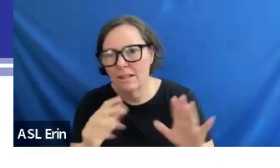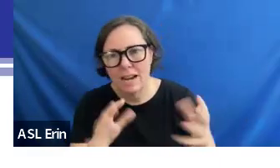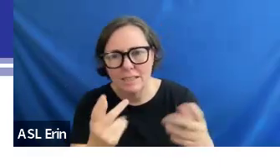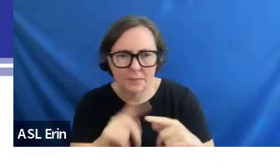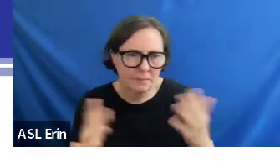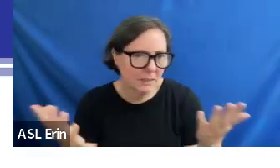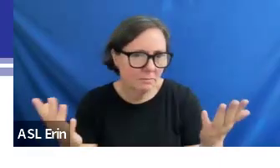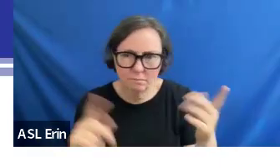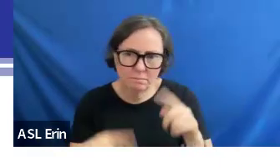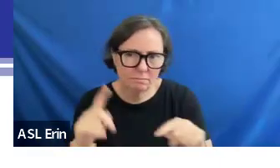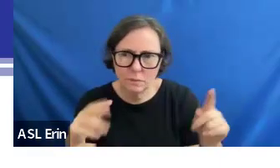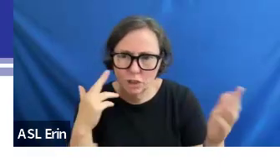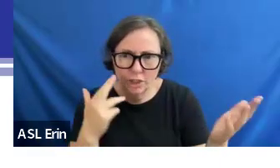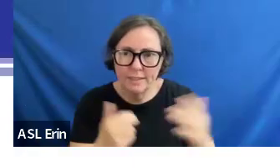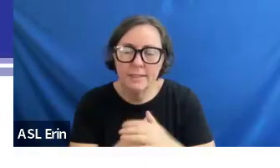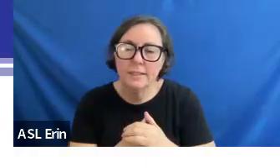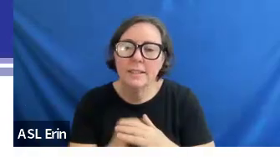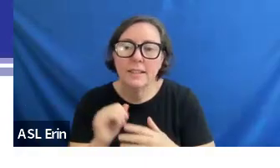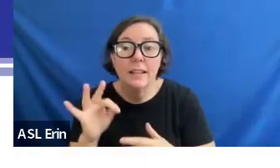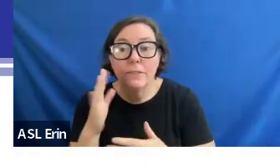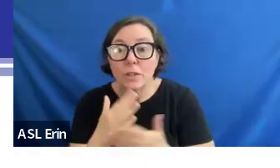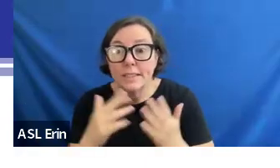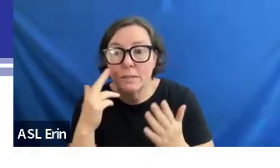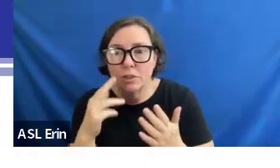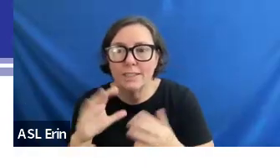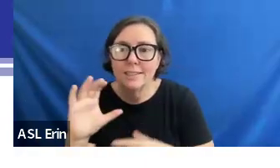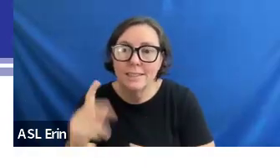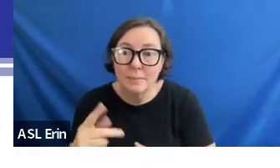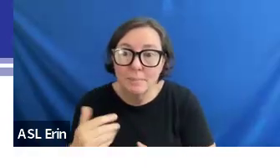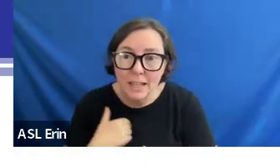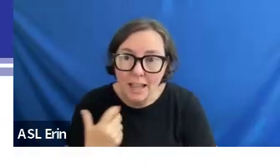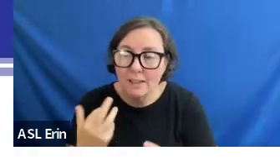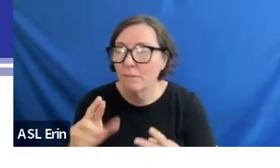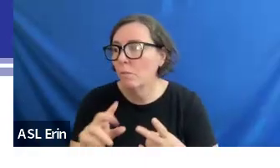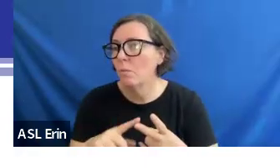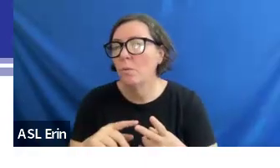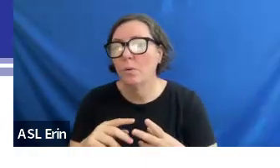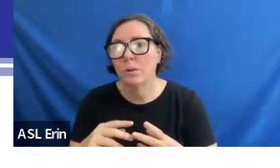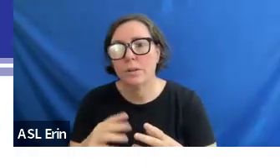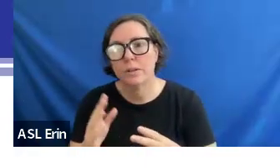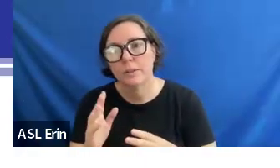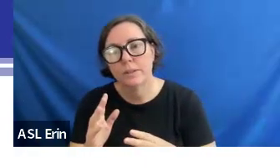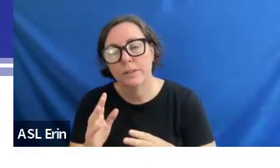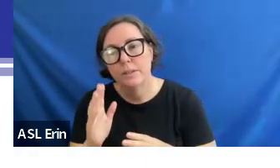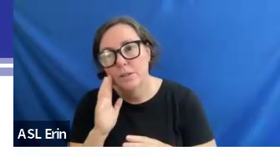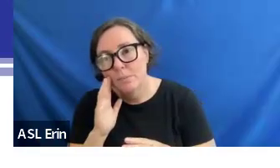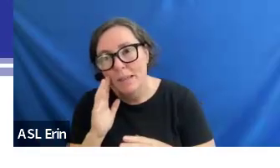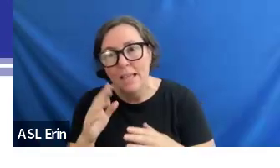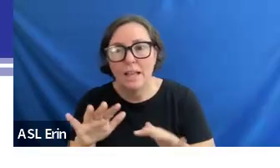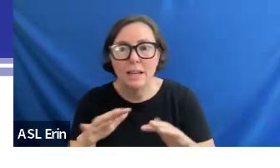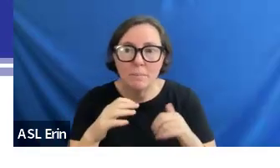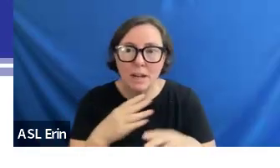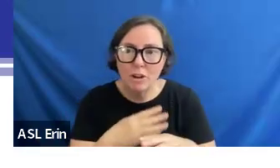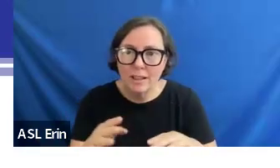into one group, but if you, for some reason, cerebral palsy, you're bedbound, whatever it is that you cannot use your